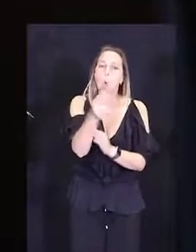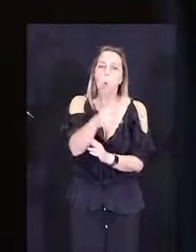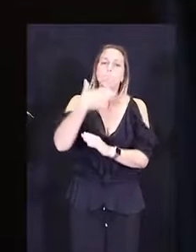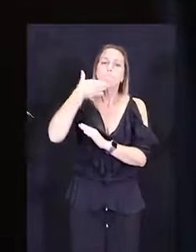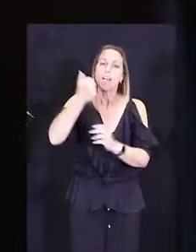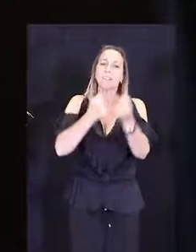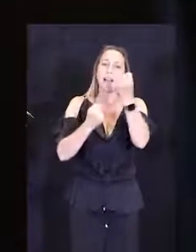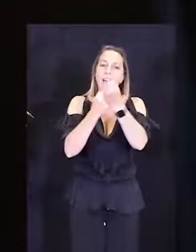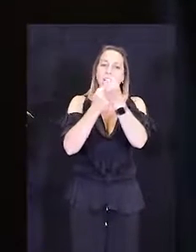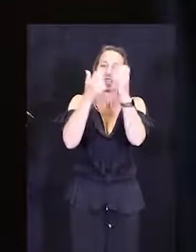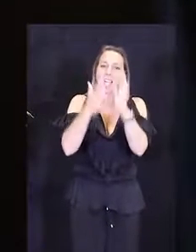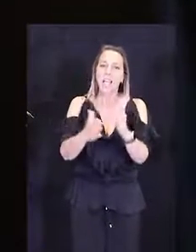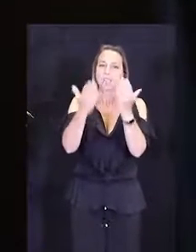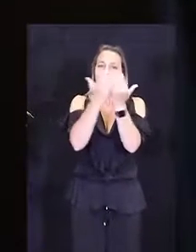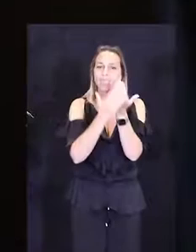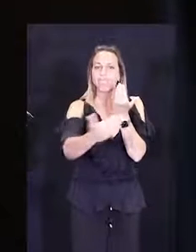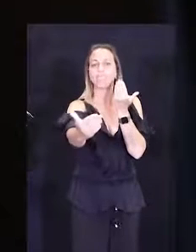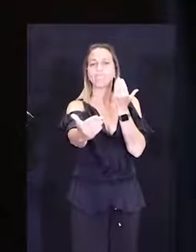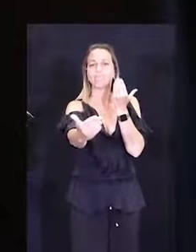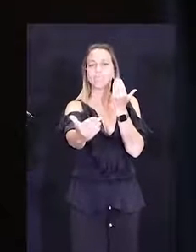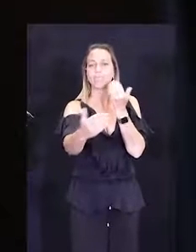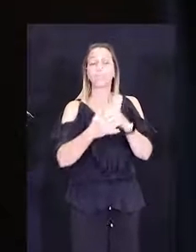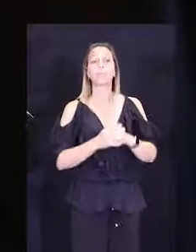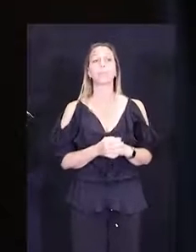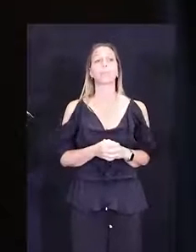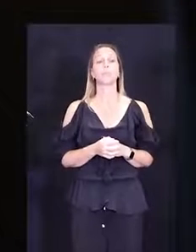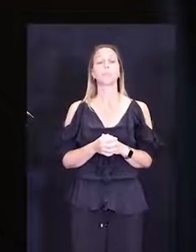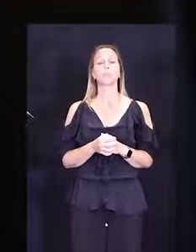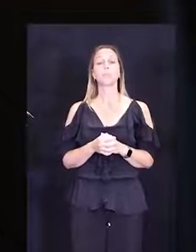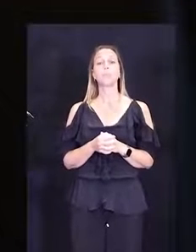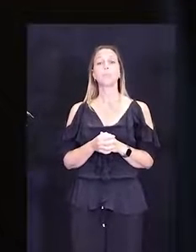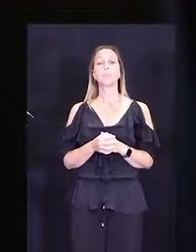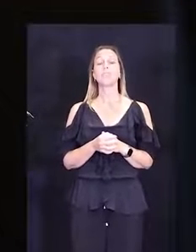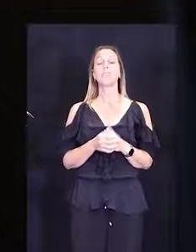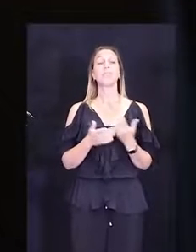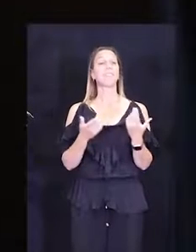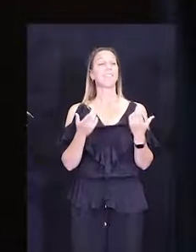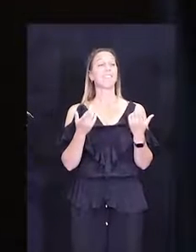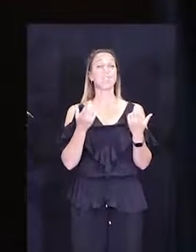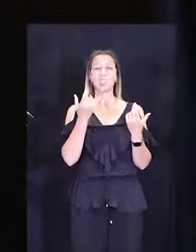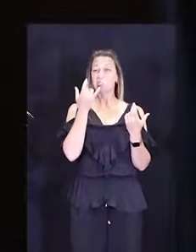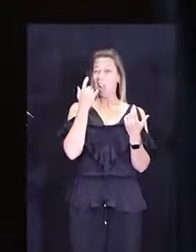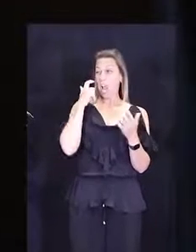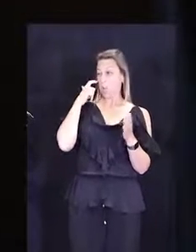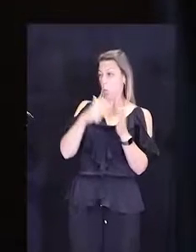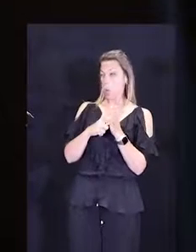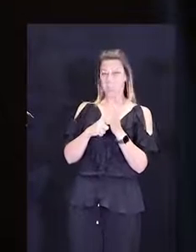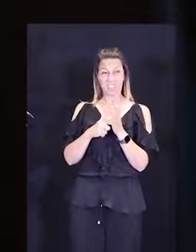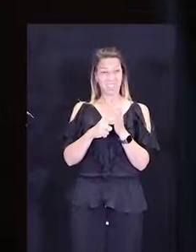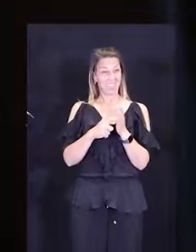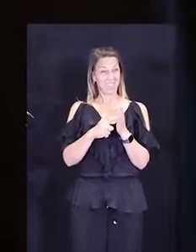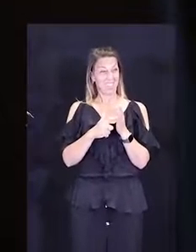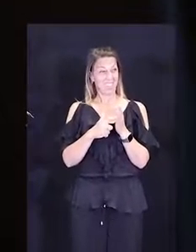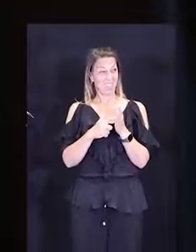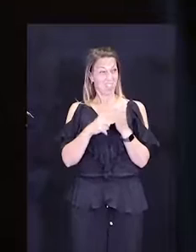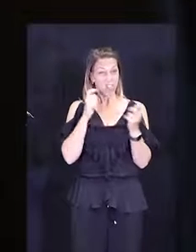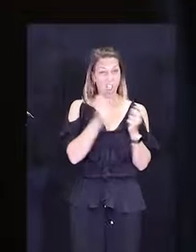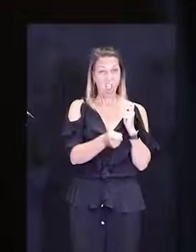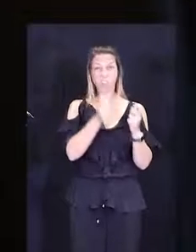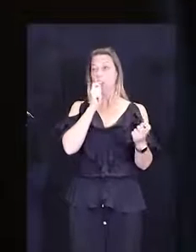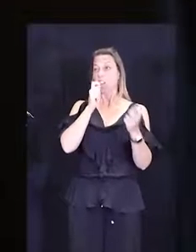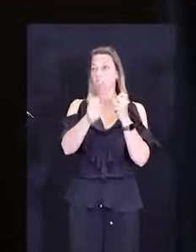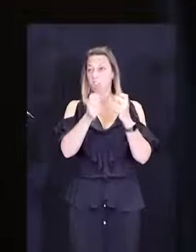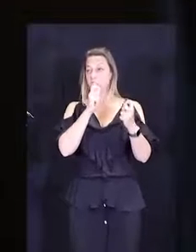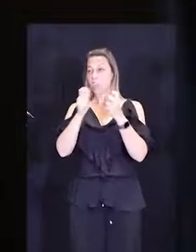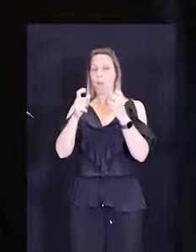own best advocate moving forward. If anything is consistent in life, it is change, which over